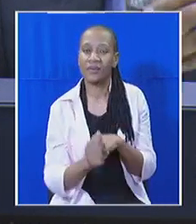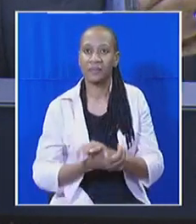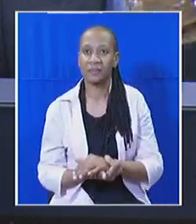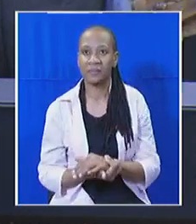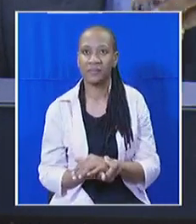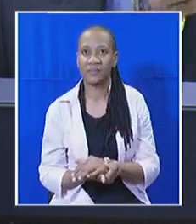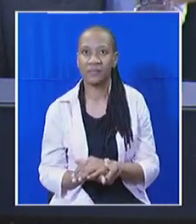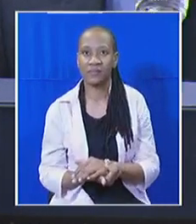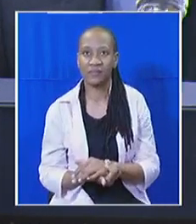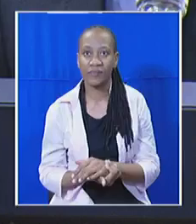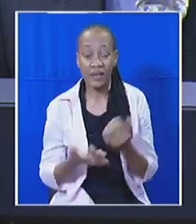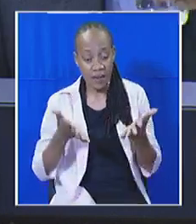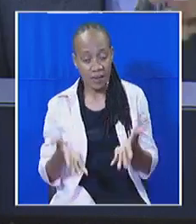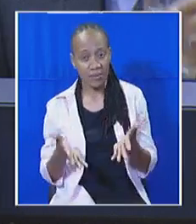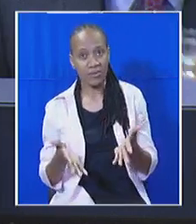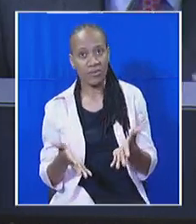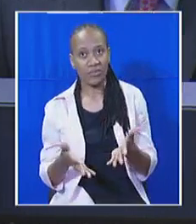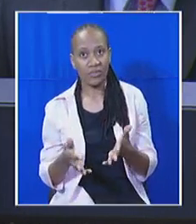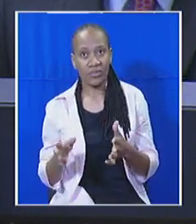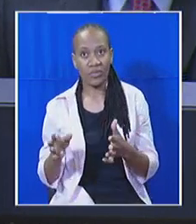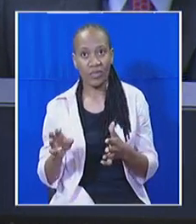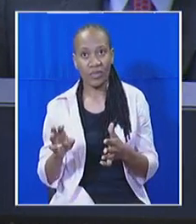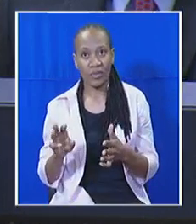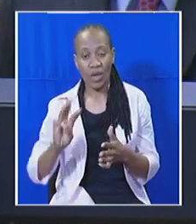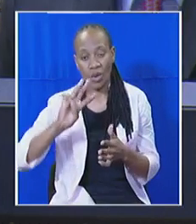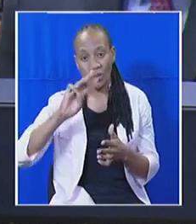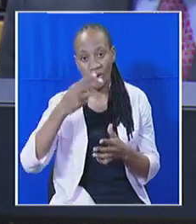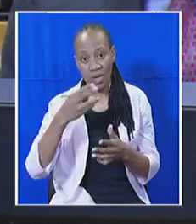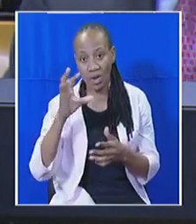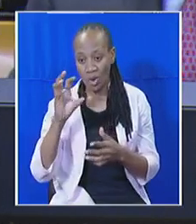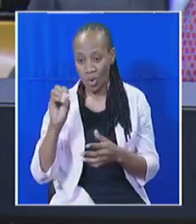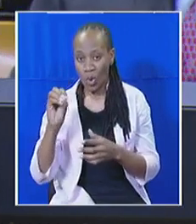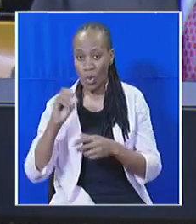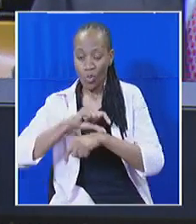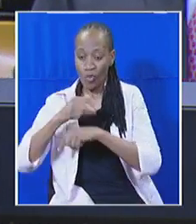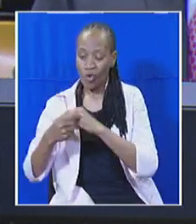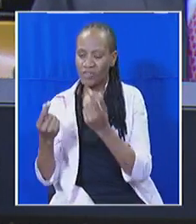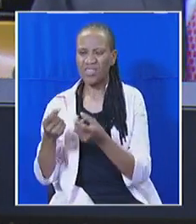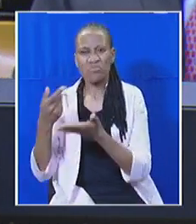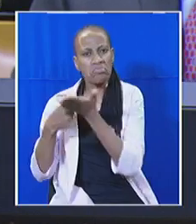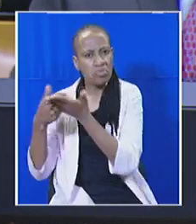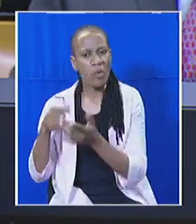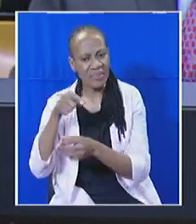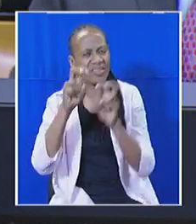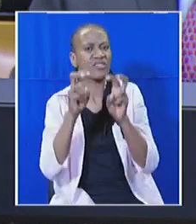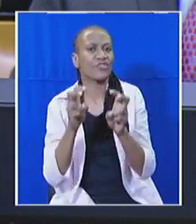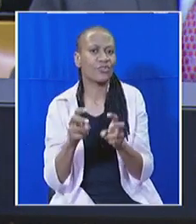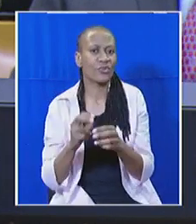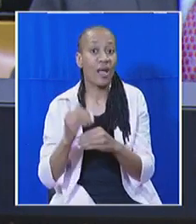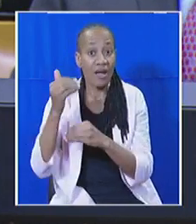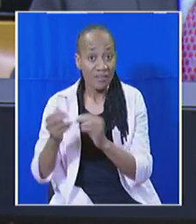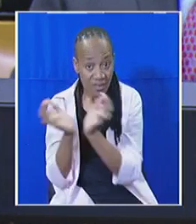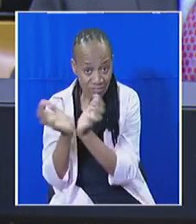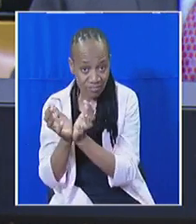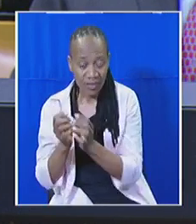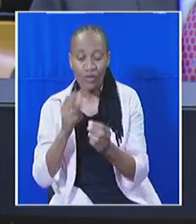pass several resolutions at the World Health Assembly in Geneva to try and mitigate this issue. One of the resolutions is